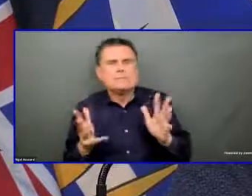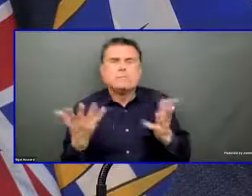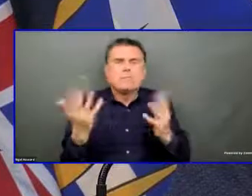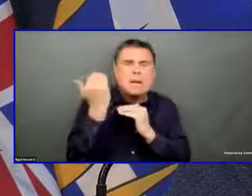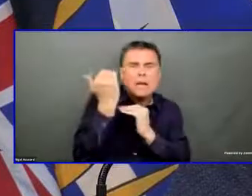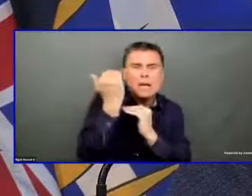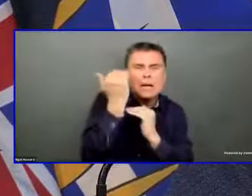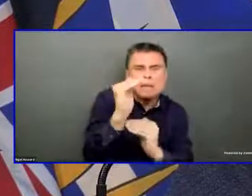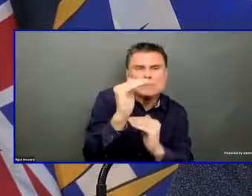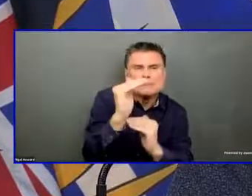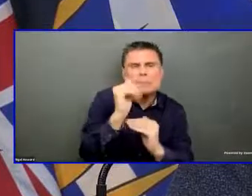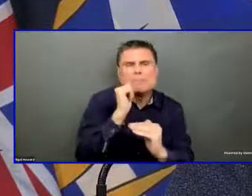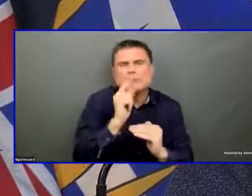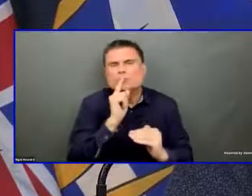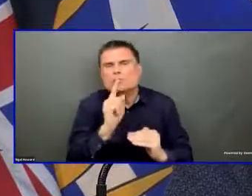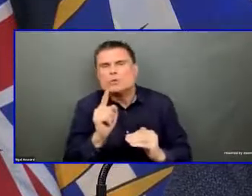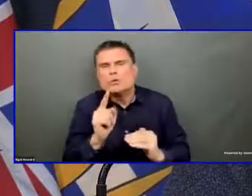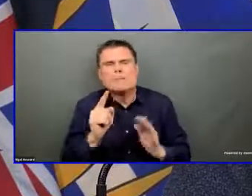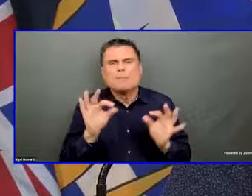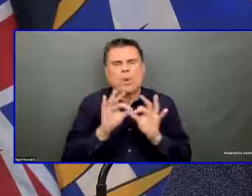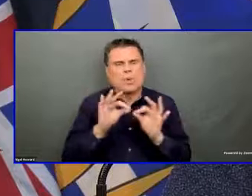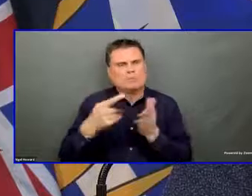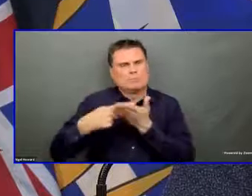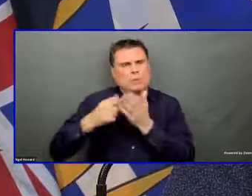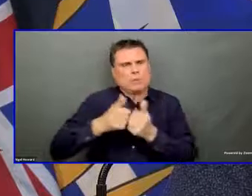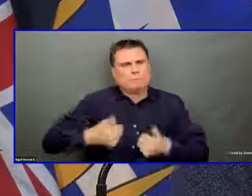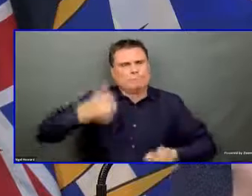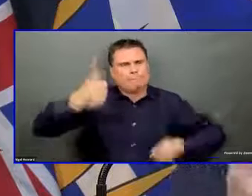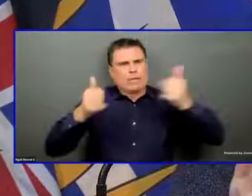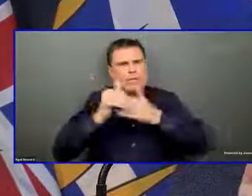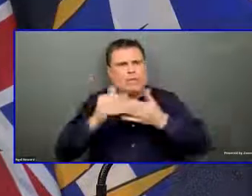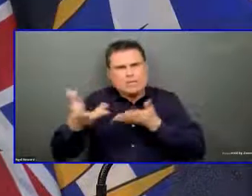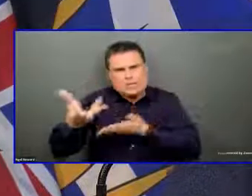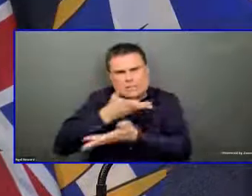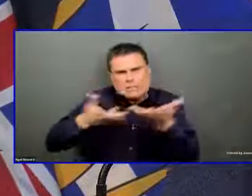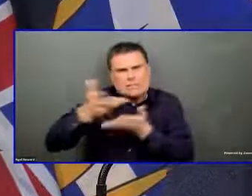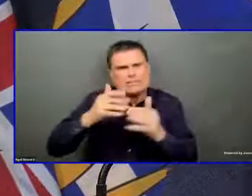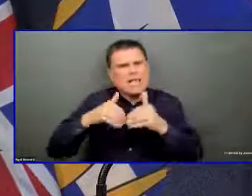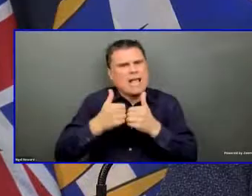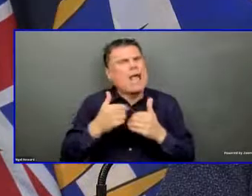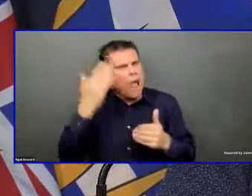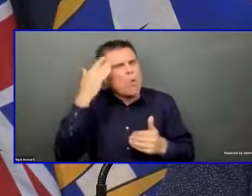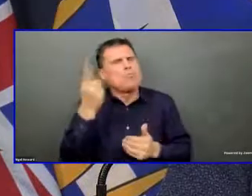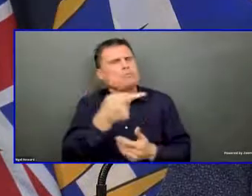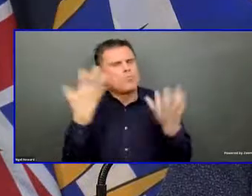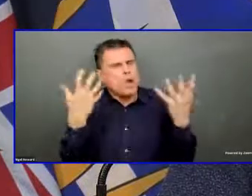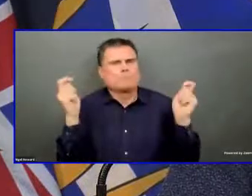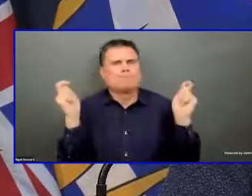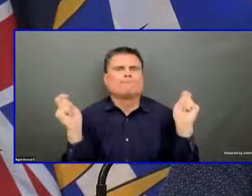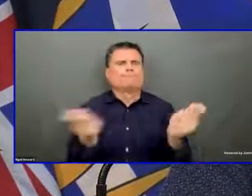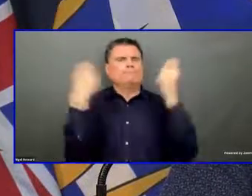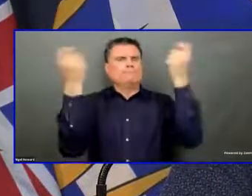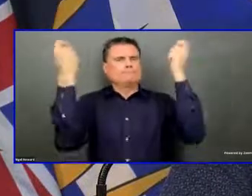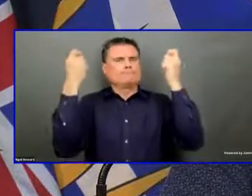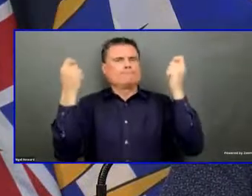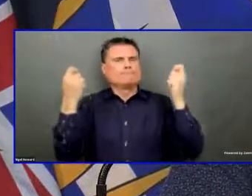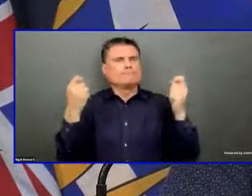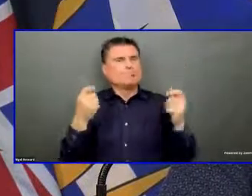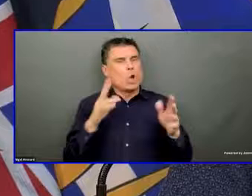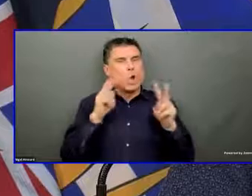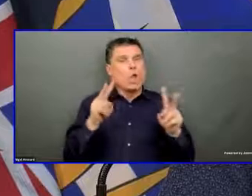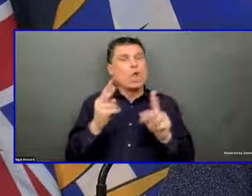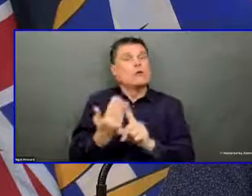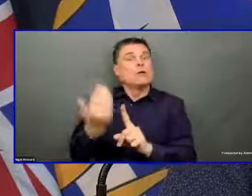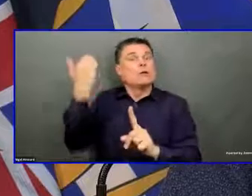we have celebrations? And we've seen some great examples of that with Chinese New Year's, with some of the celebrations that we've